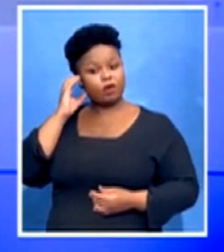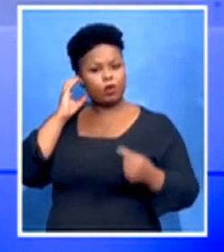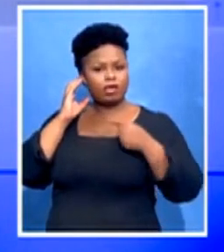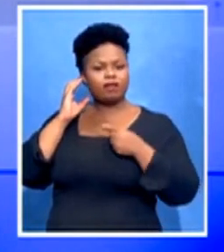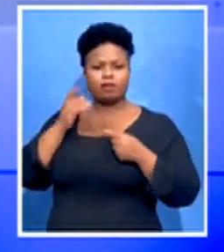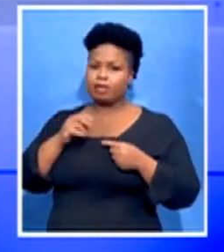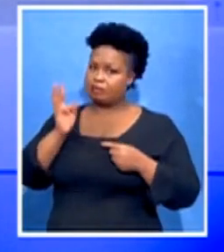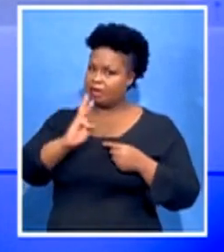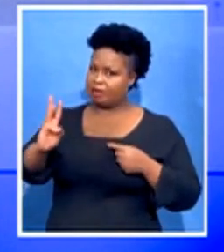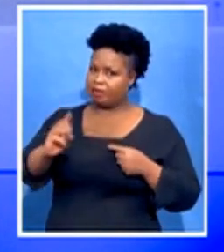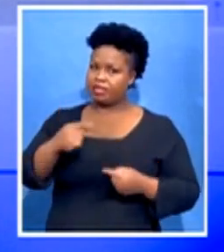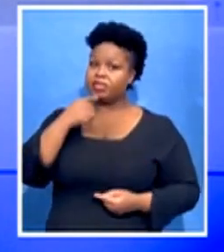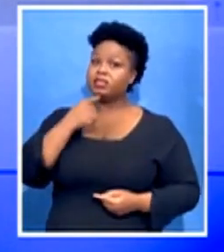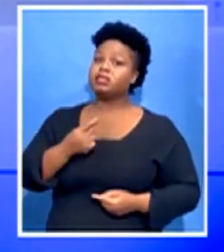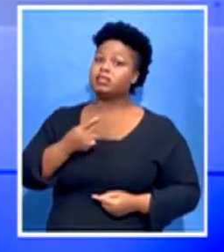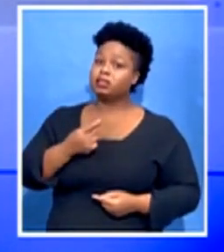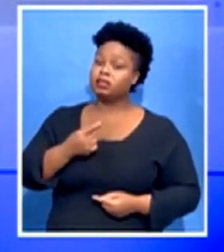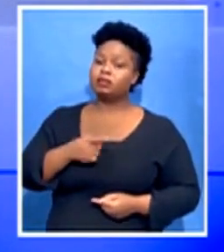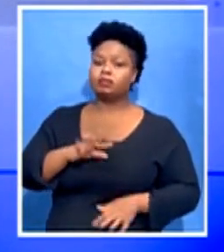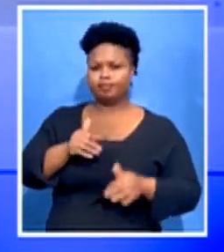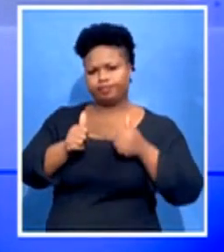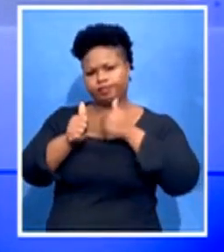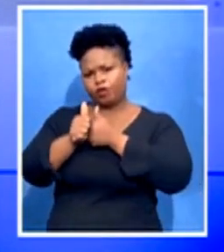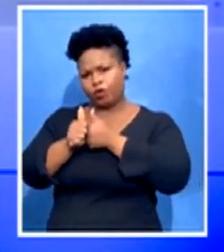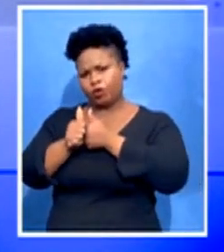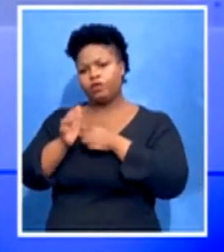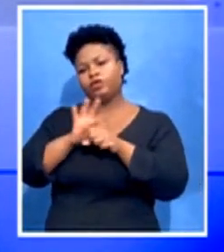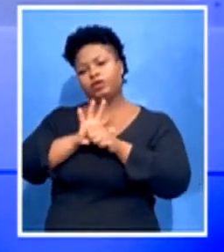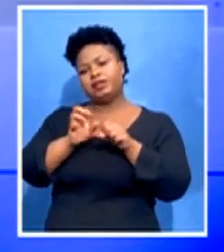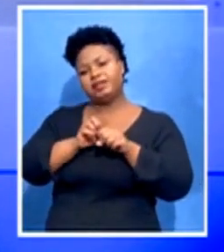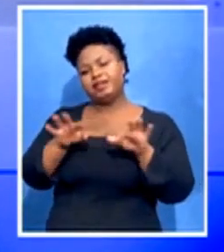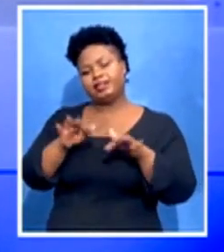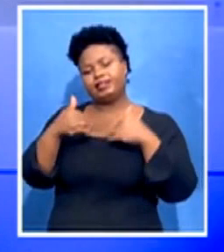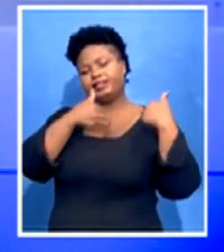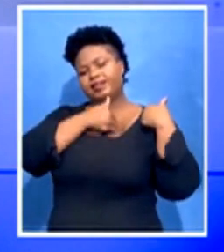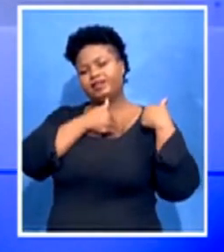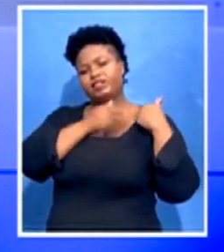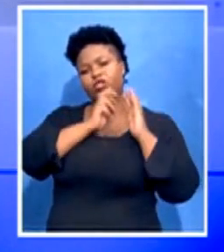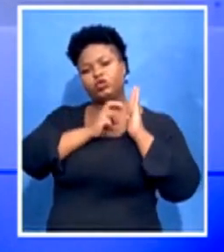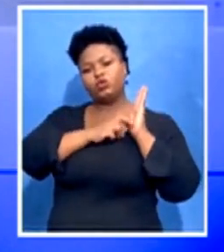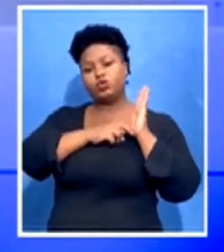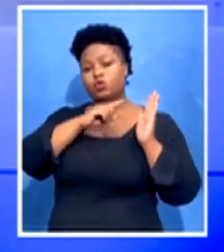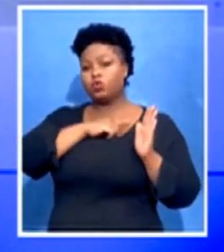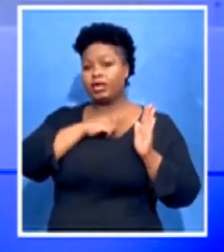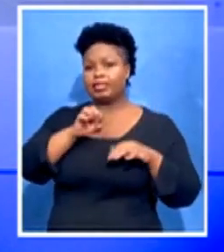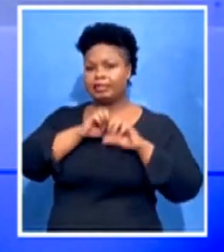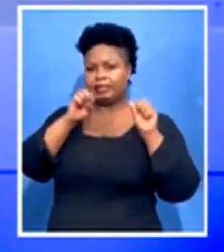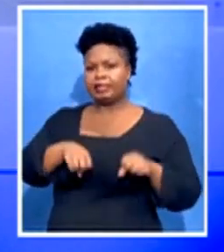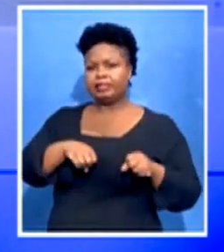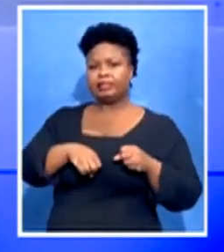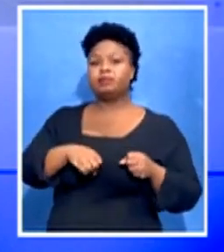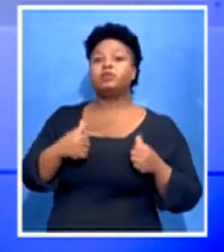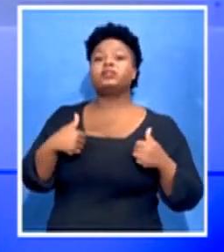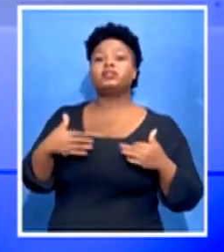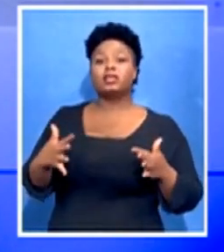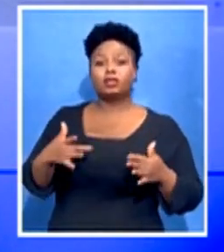warned the public to adhere to COVID-19 safety protocols. The demerit system comes into effect from July this year. Let's bring in